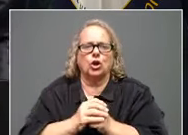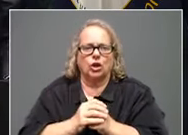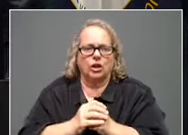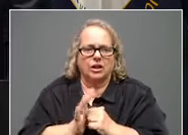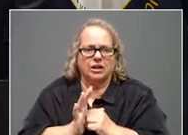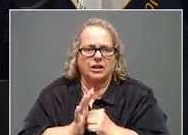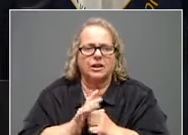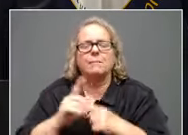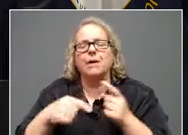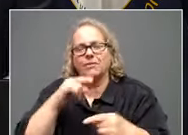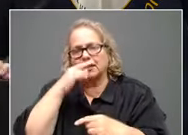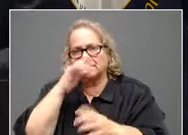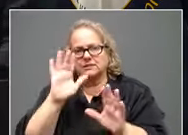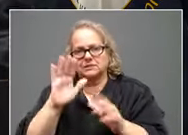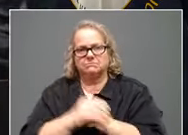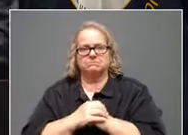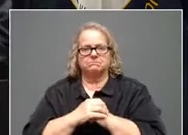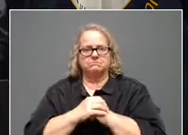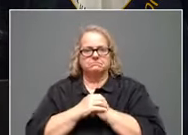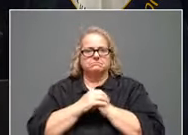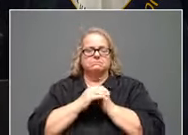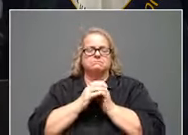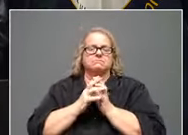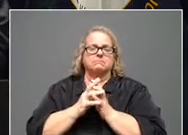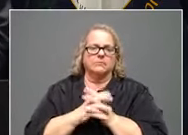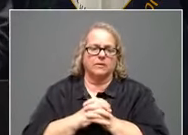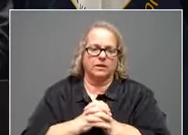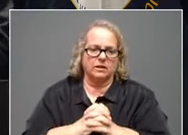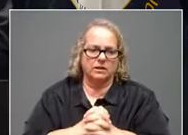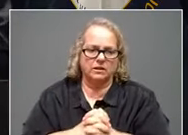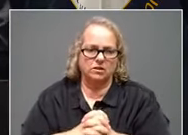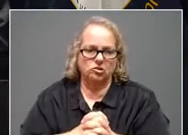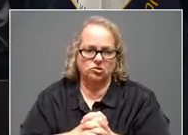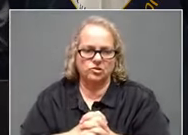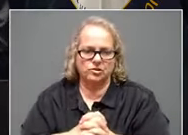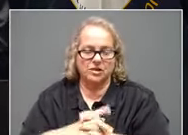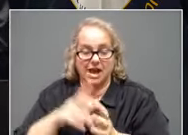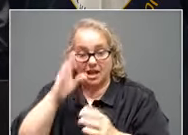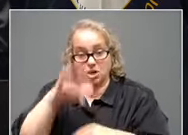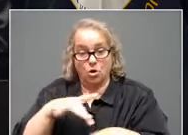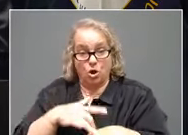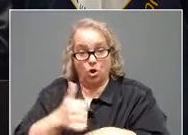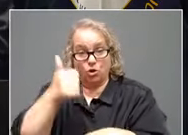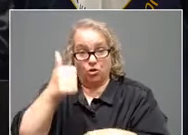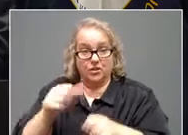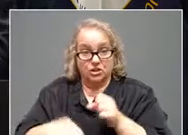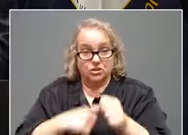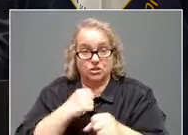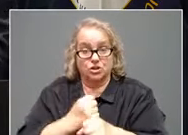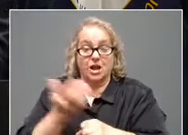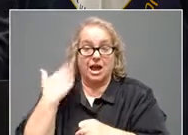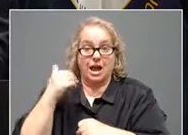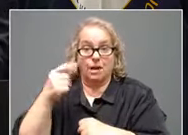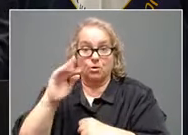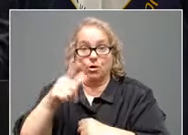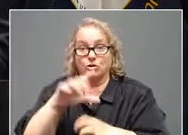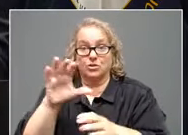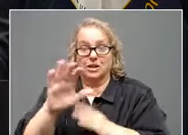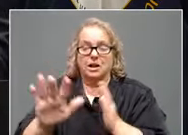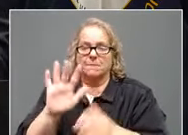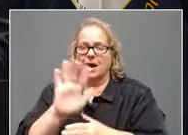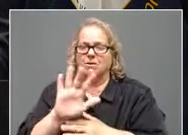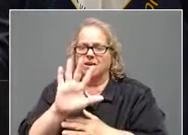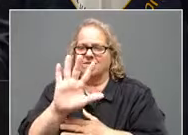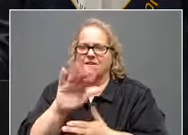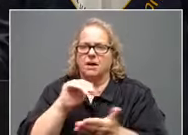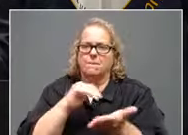I hope it's about the kids. Yeah. Hi, Governor. I know earlier this year, back in April, you did about $5 million. In funding for